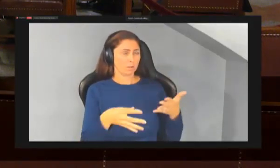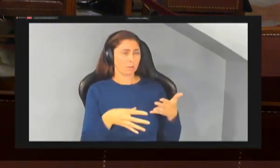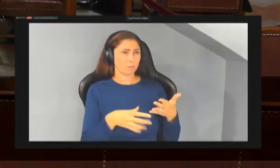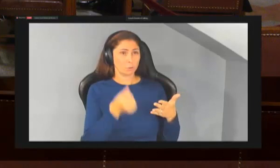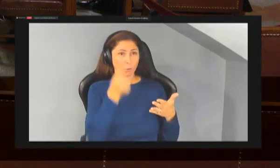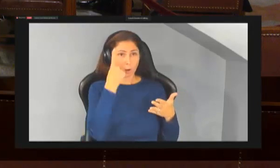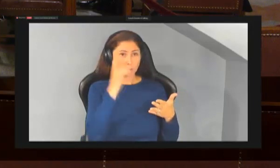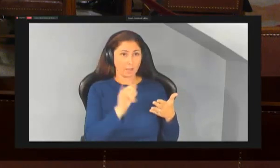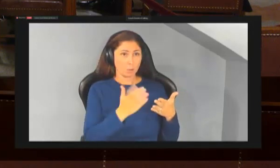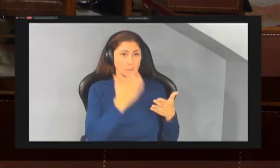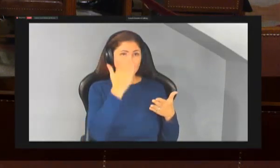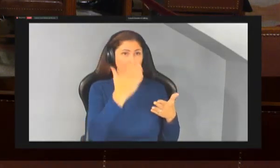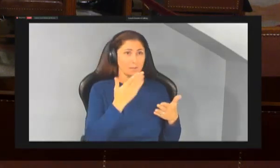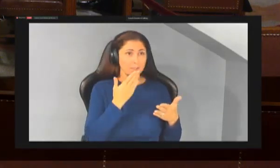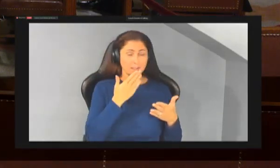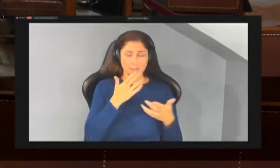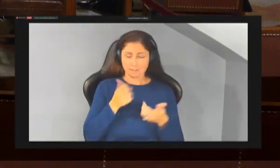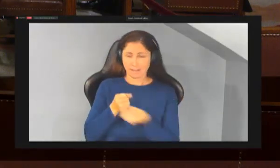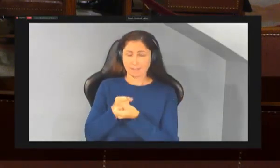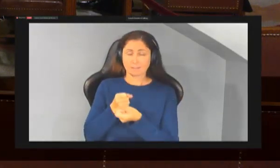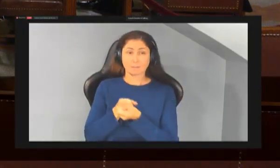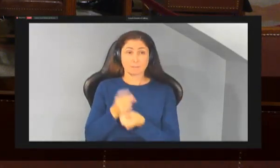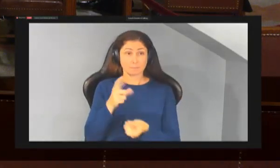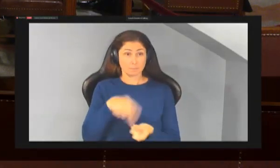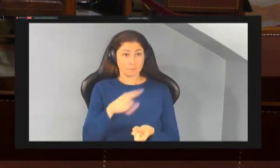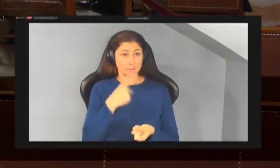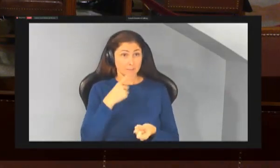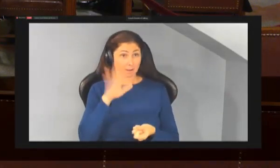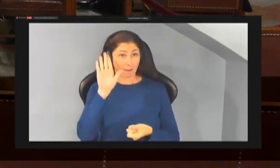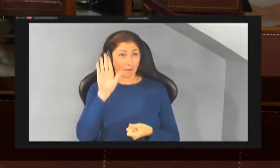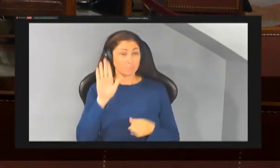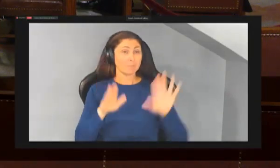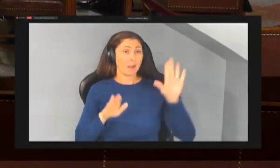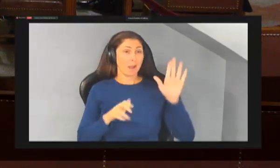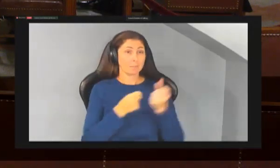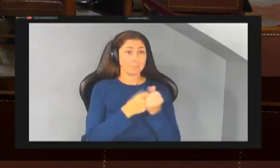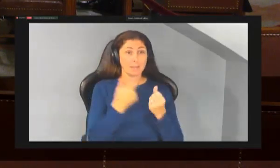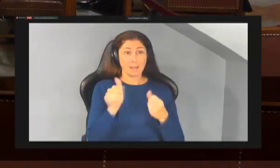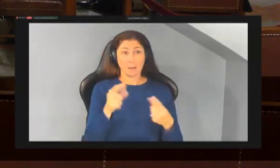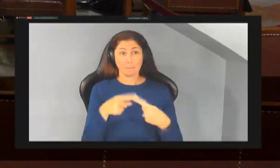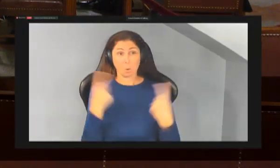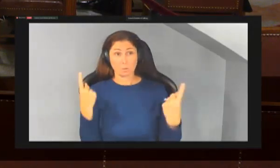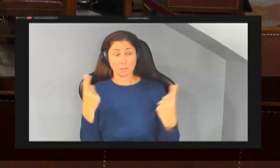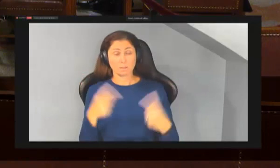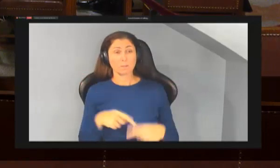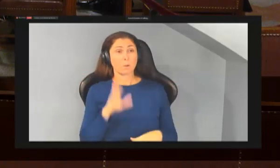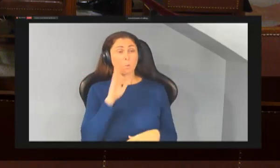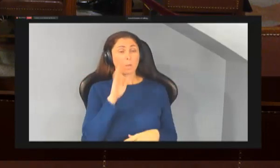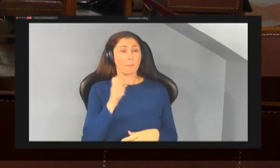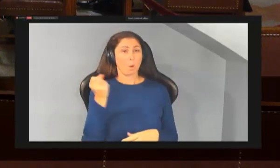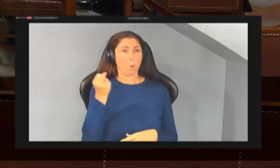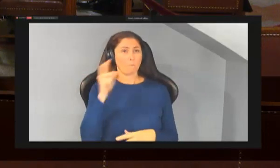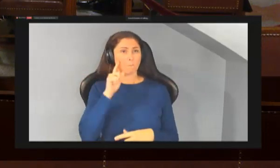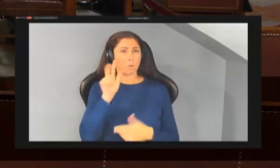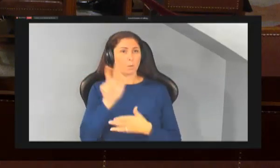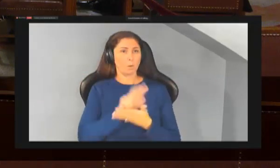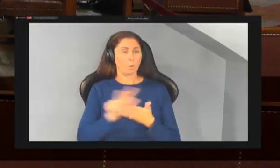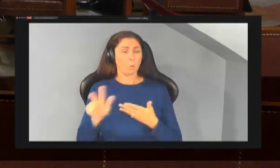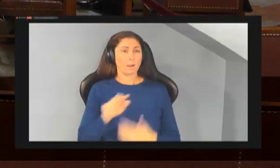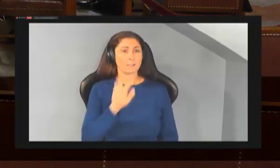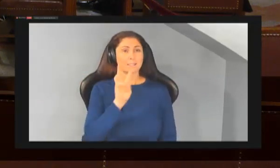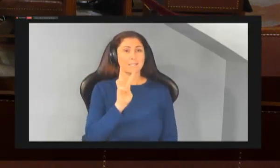Thanks. Second. All those in favor say aye. Aye. Any opposed? The bills will be held 3 weeks. That takes us to Bill